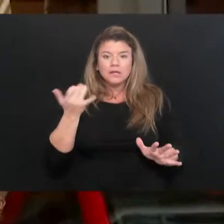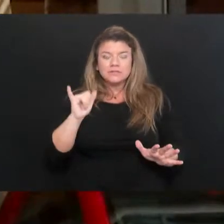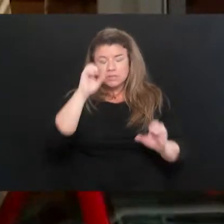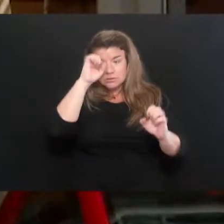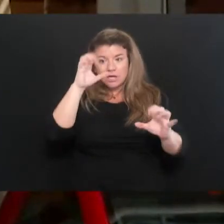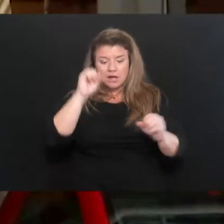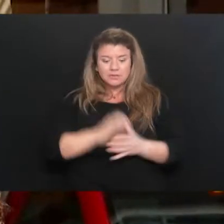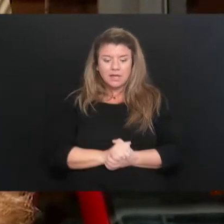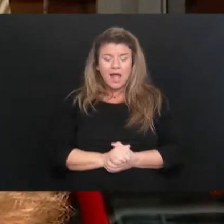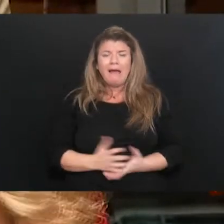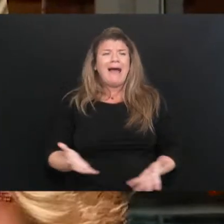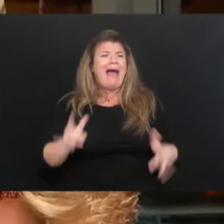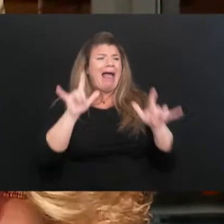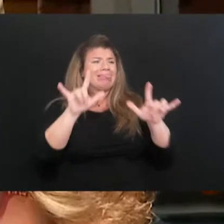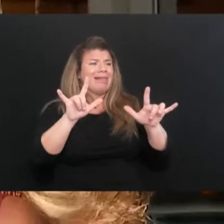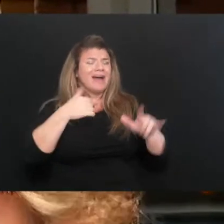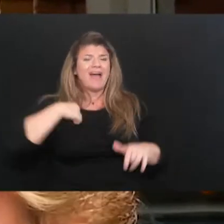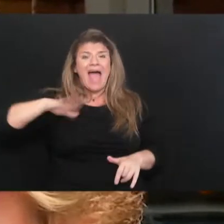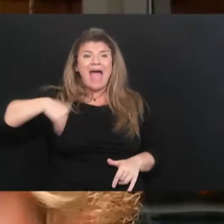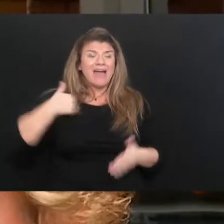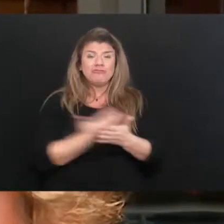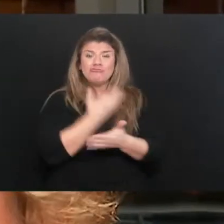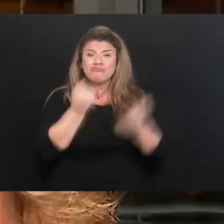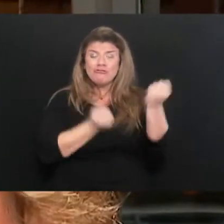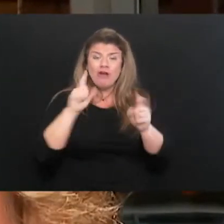I love it. I haven't had a new car since